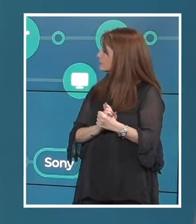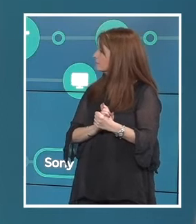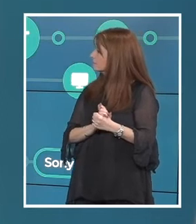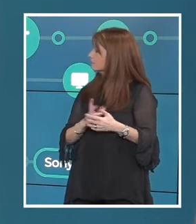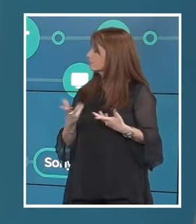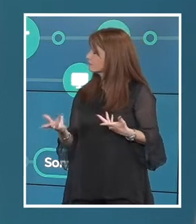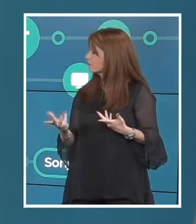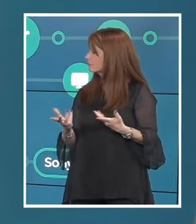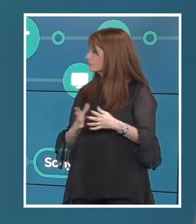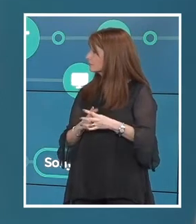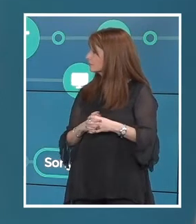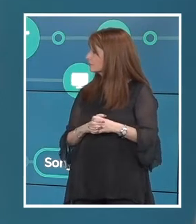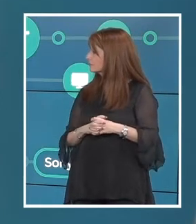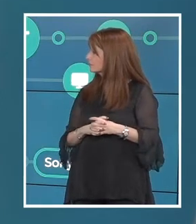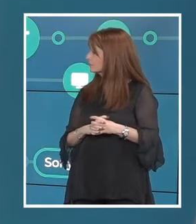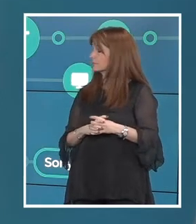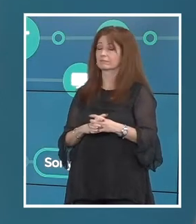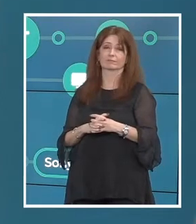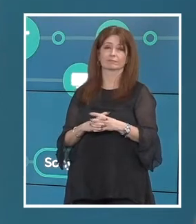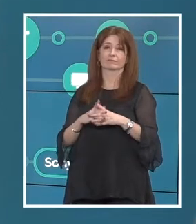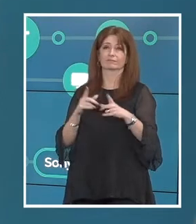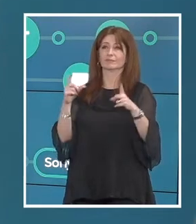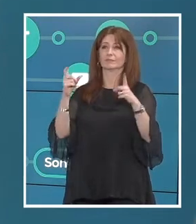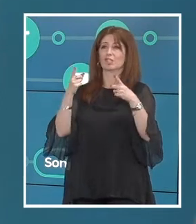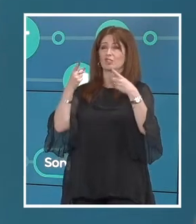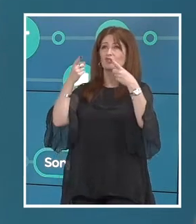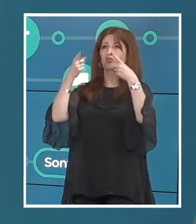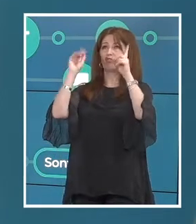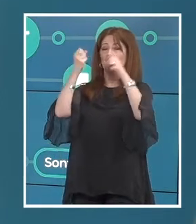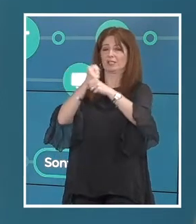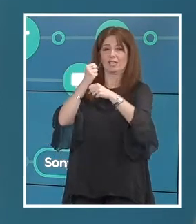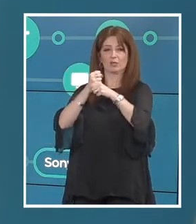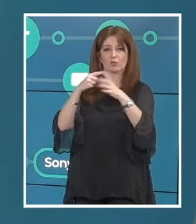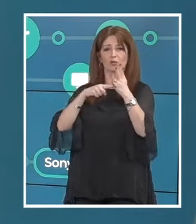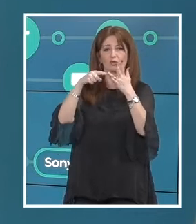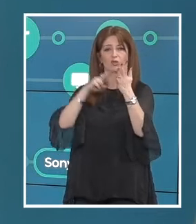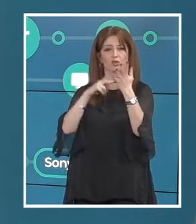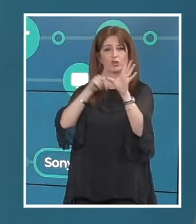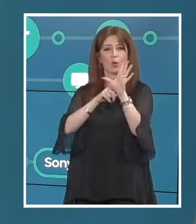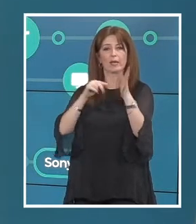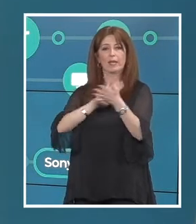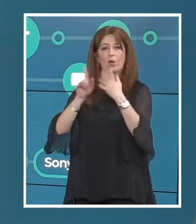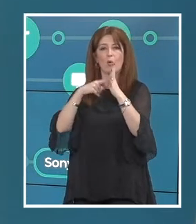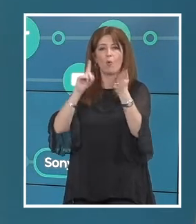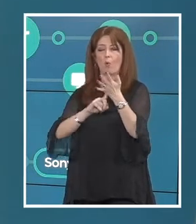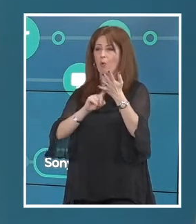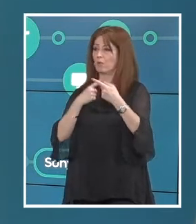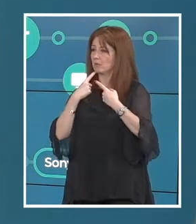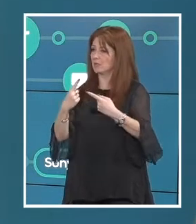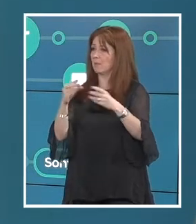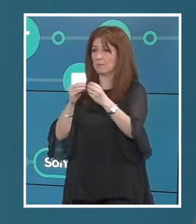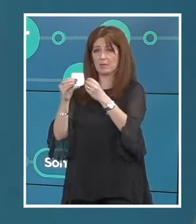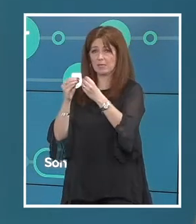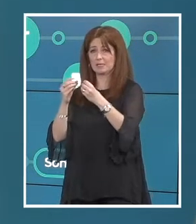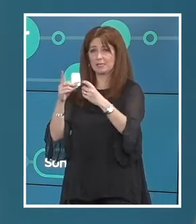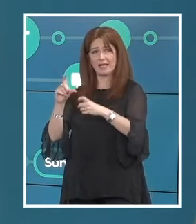So our Director General, Tony Hall, he's a big fan of saying that the BBC is for everyone. And it definitely